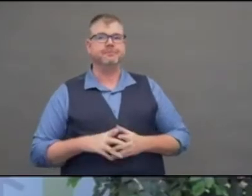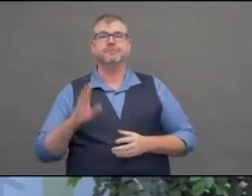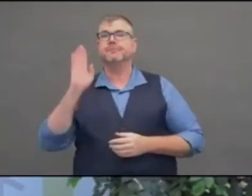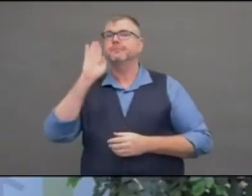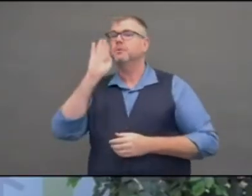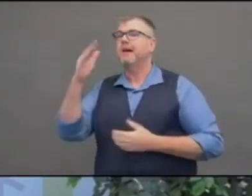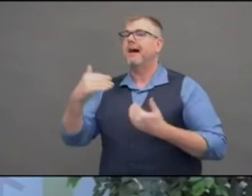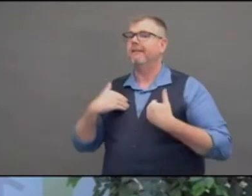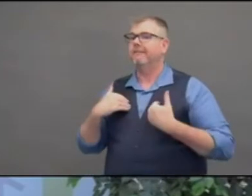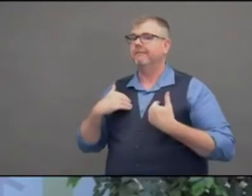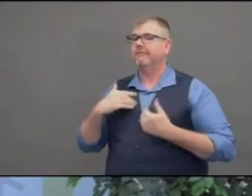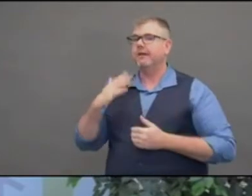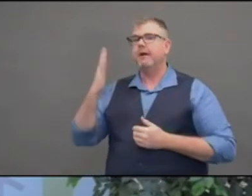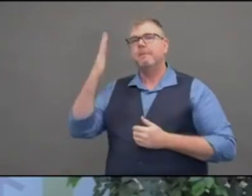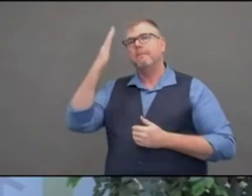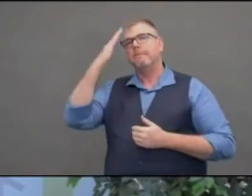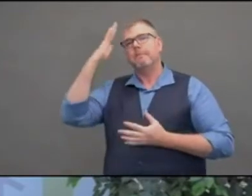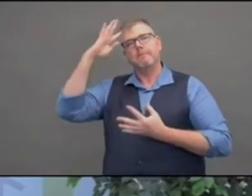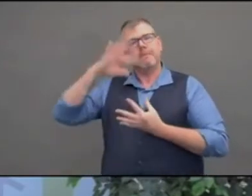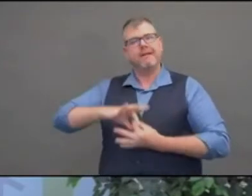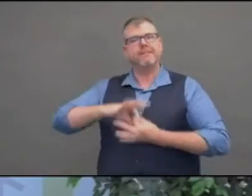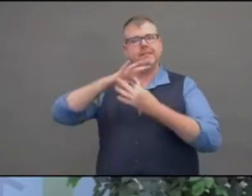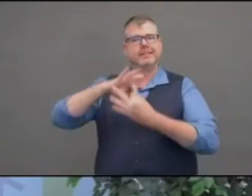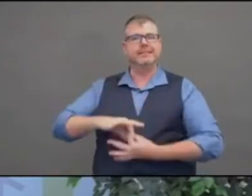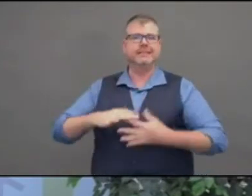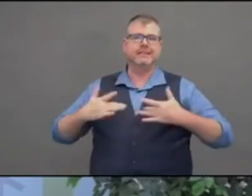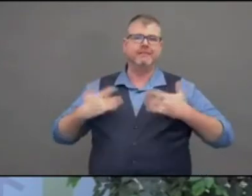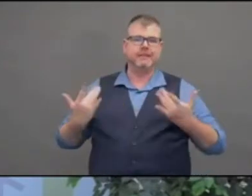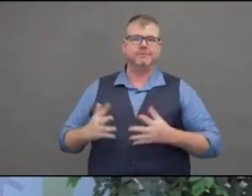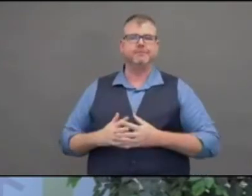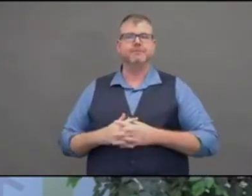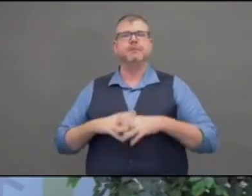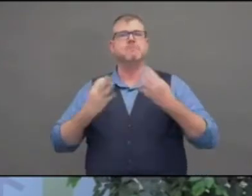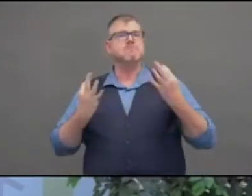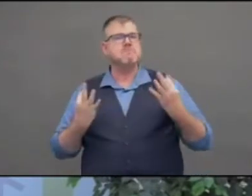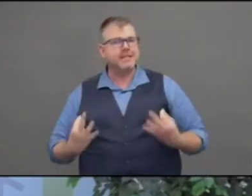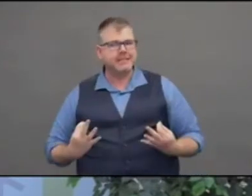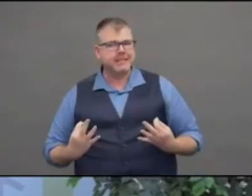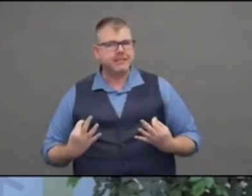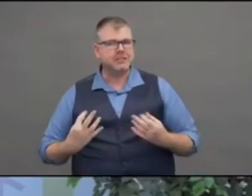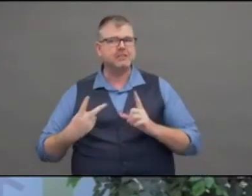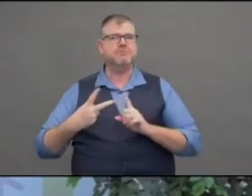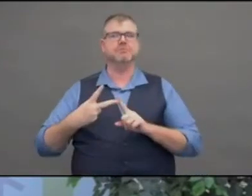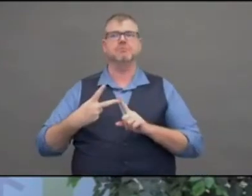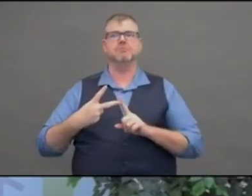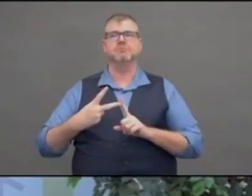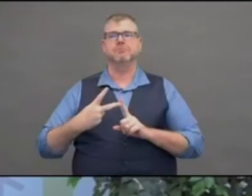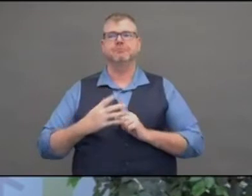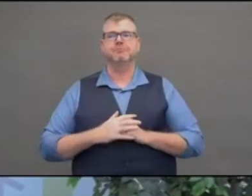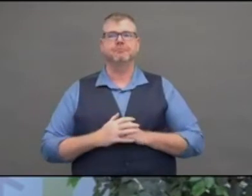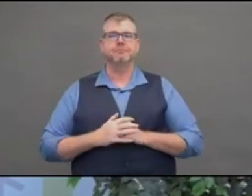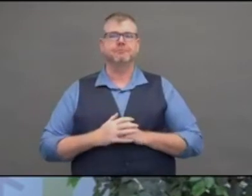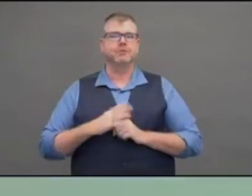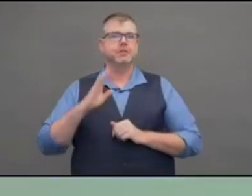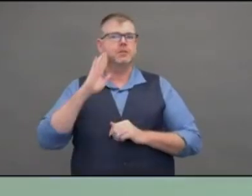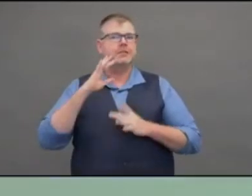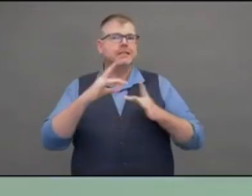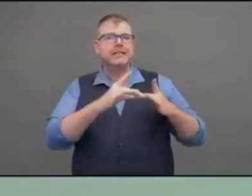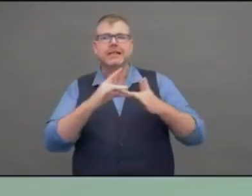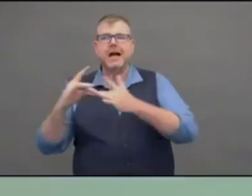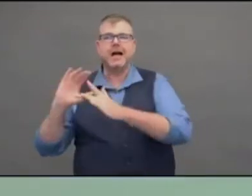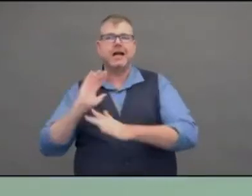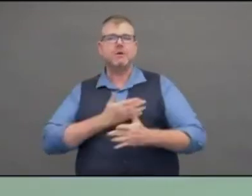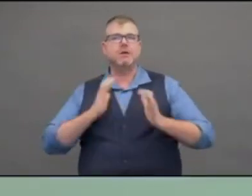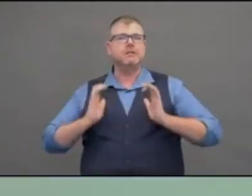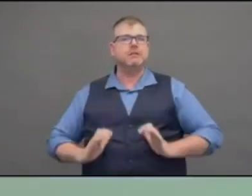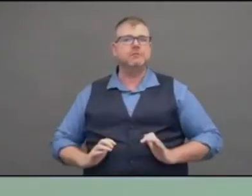doing meditation. We'll be guiding our clients and our customers who are interested in doing